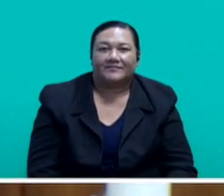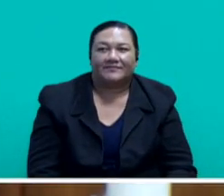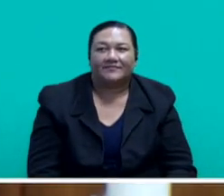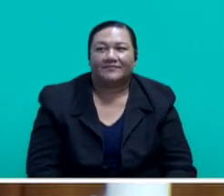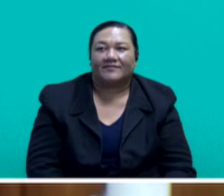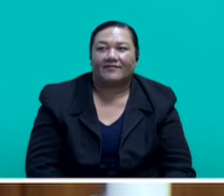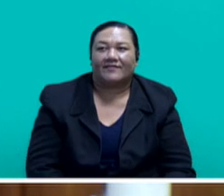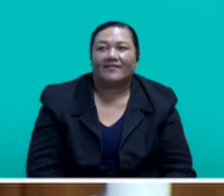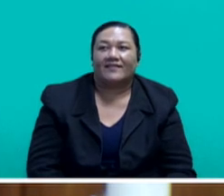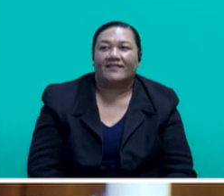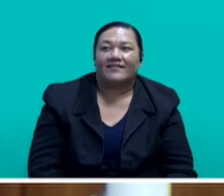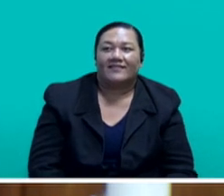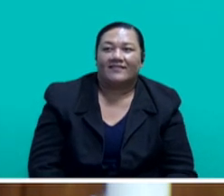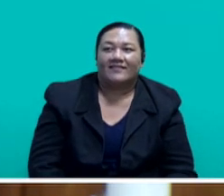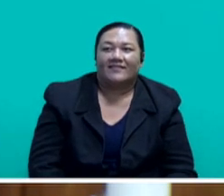that